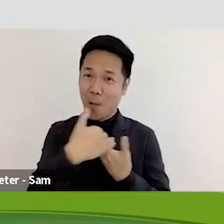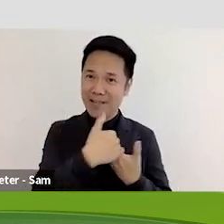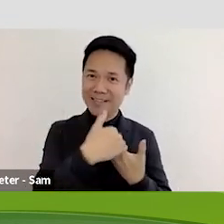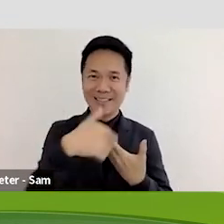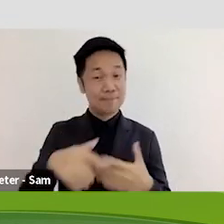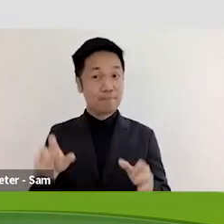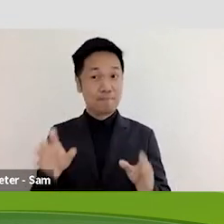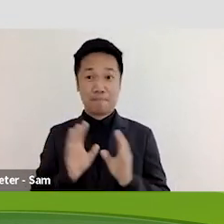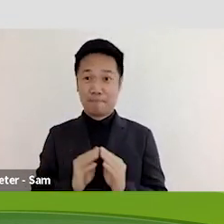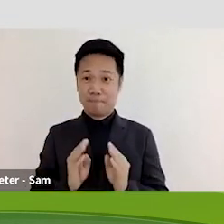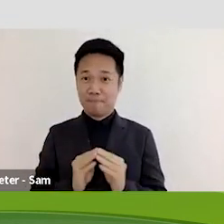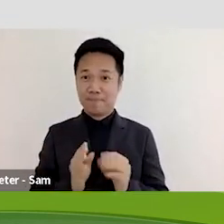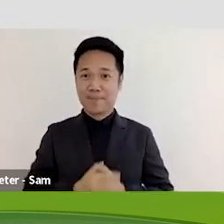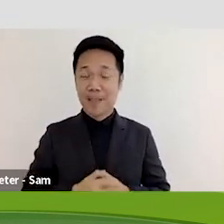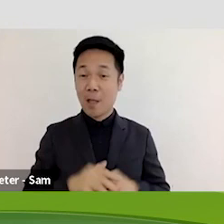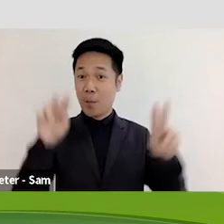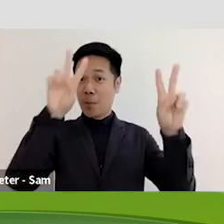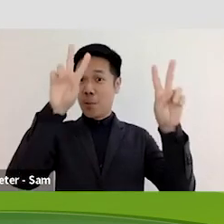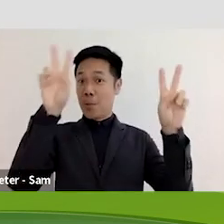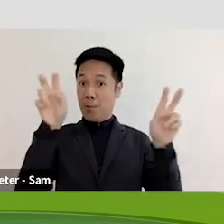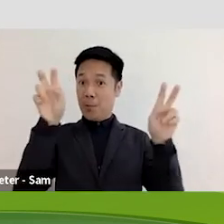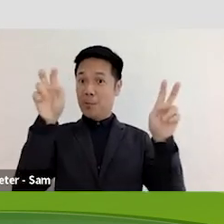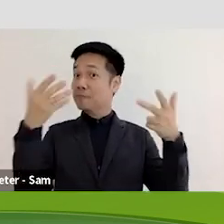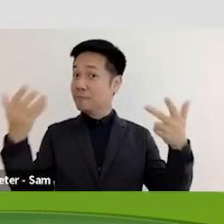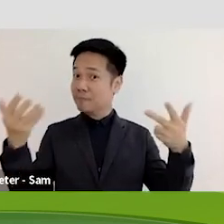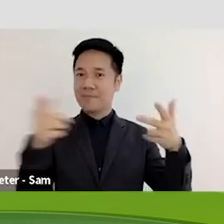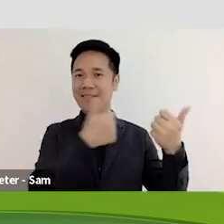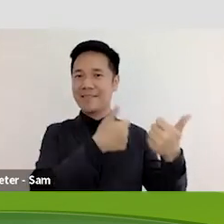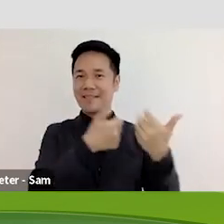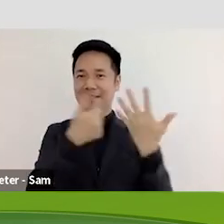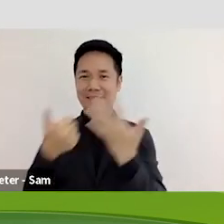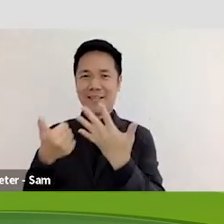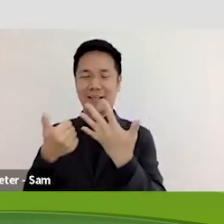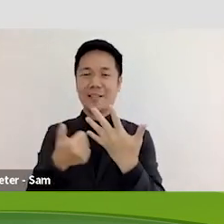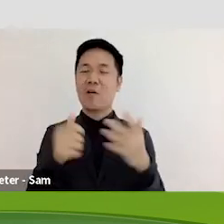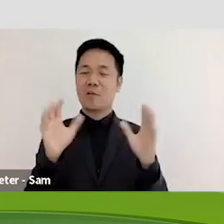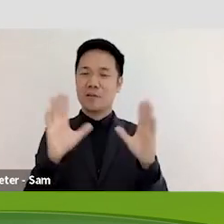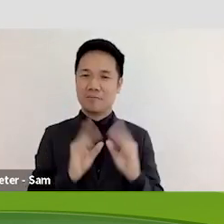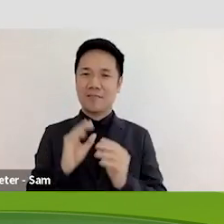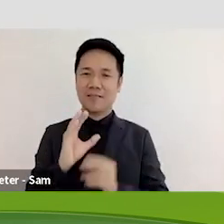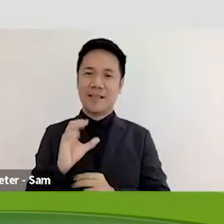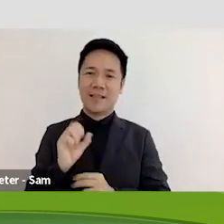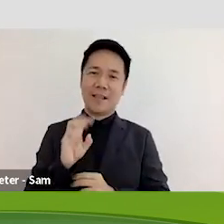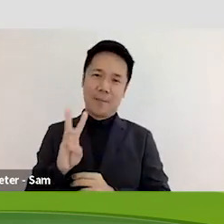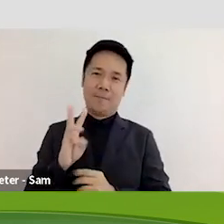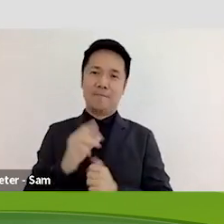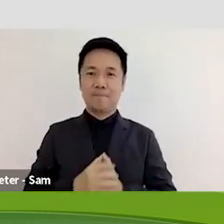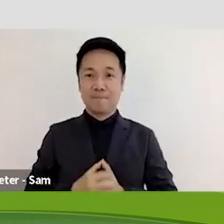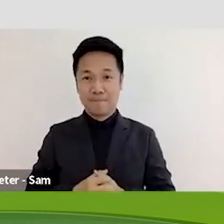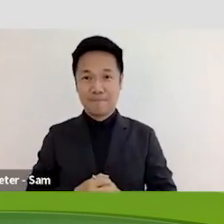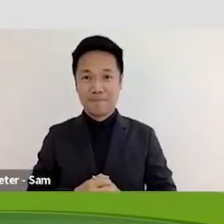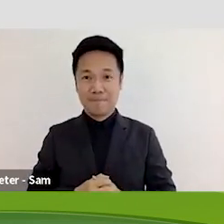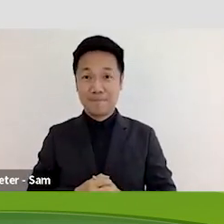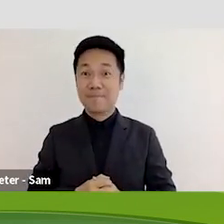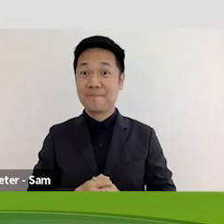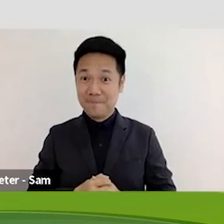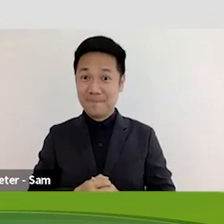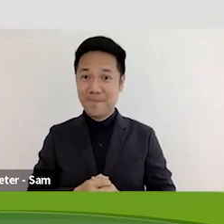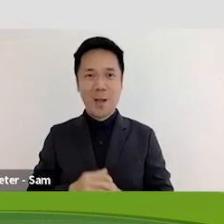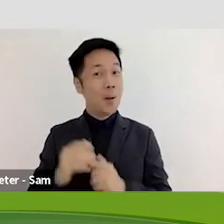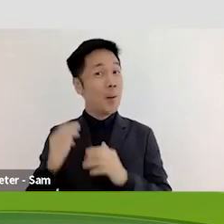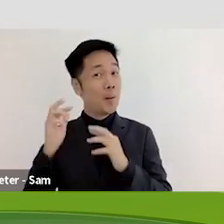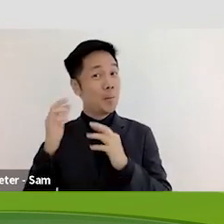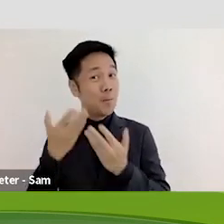consultation on the priority theme of the 66th session of the Commission on the Status of Women. We hope you have found